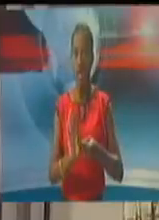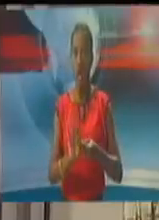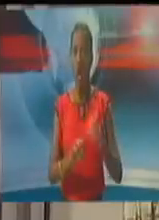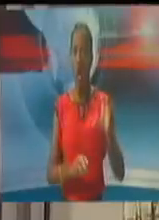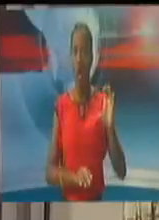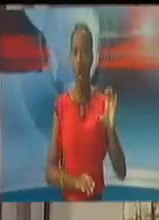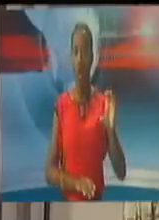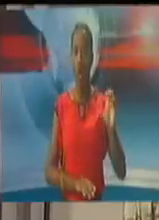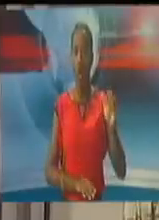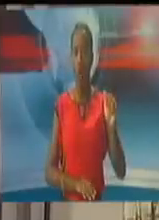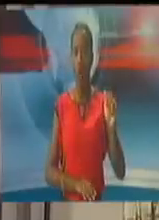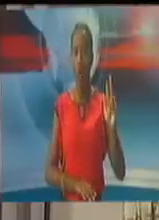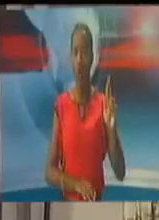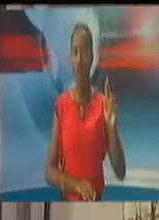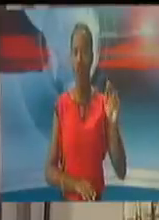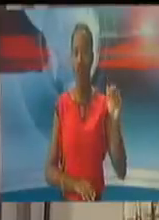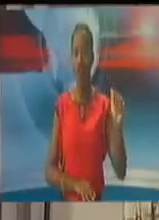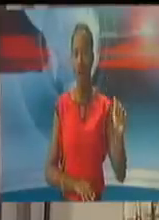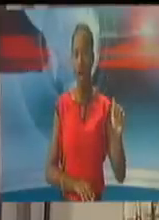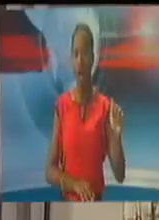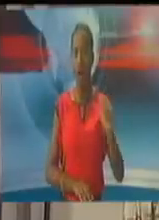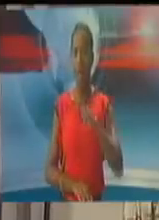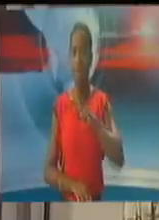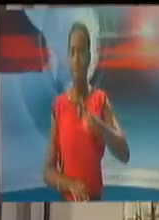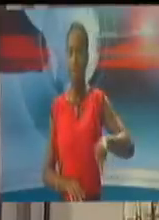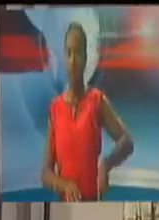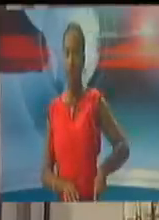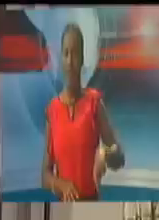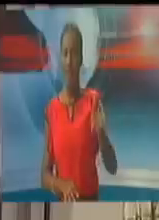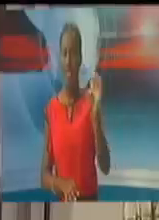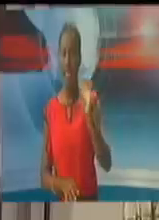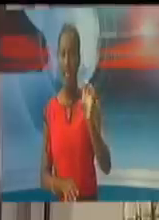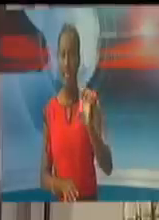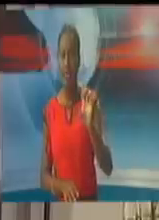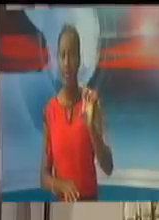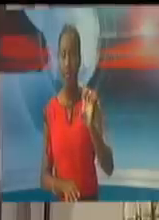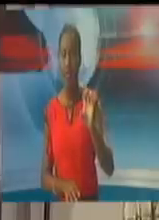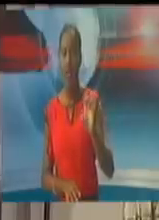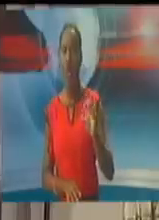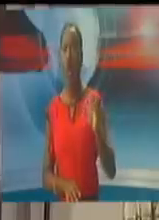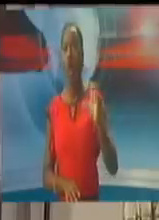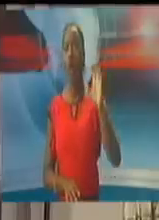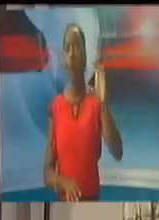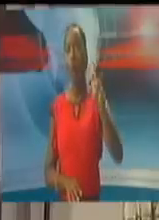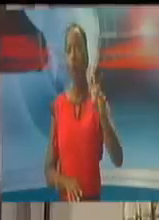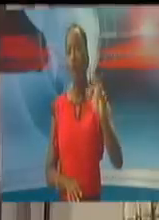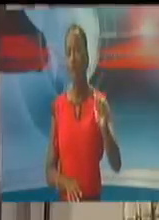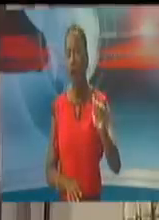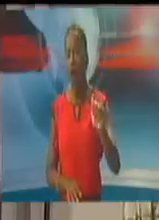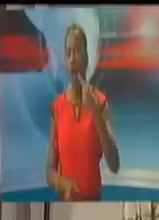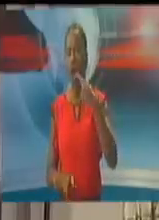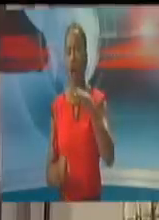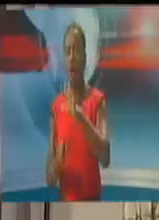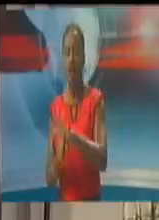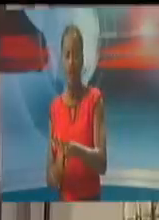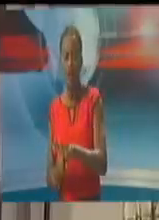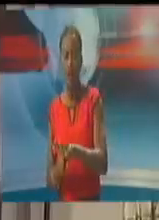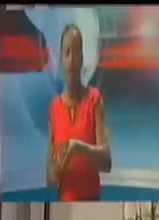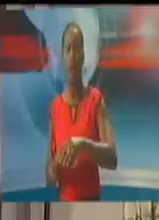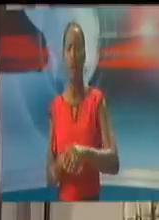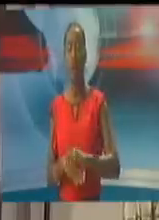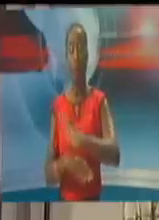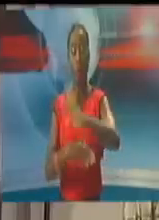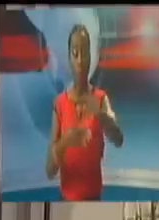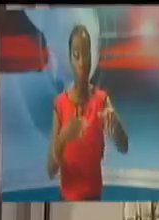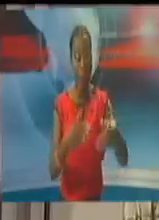CAURA suspected, Princess Elizabeth suspected, COUVA confirmed, tertiary care,